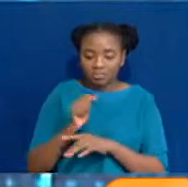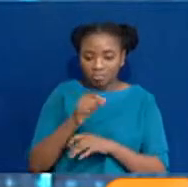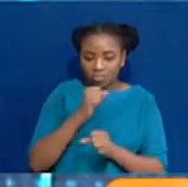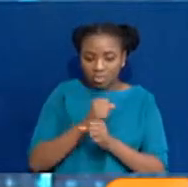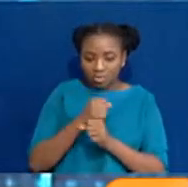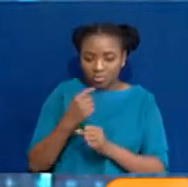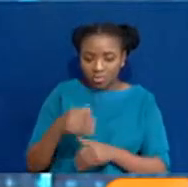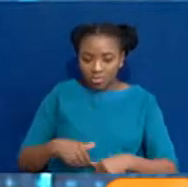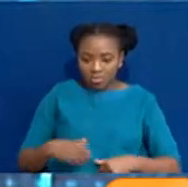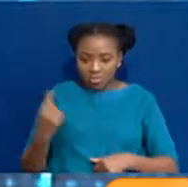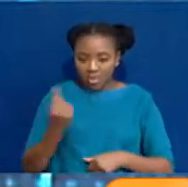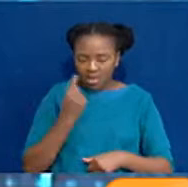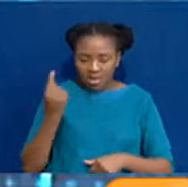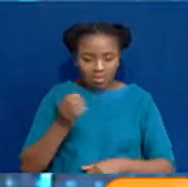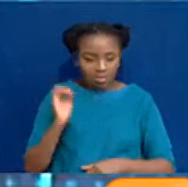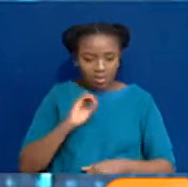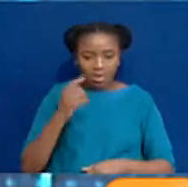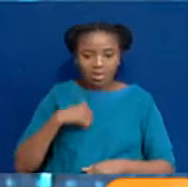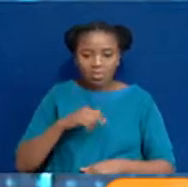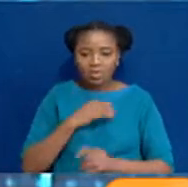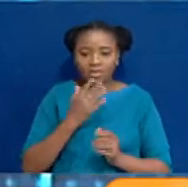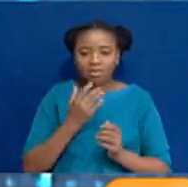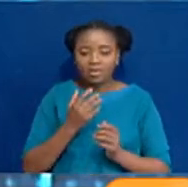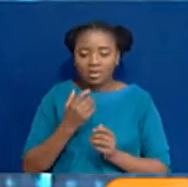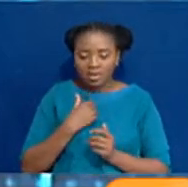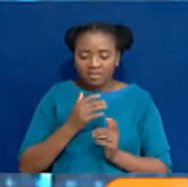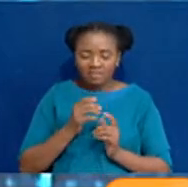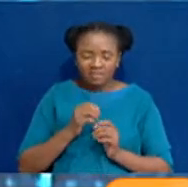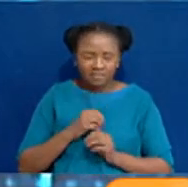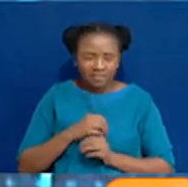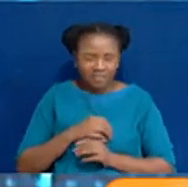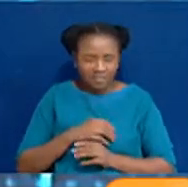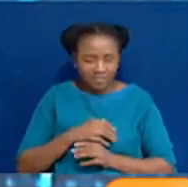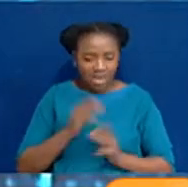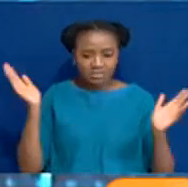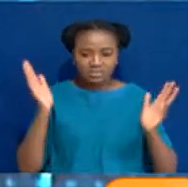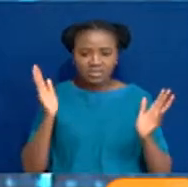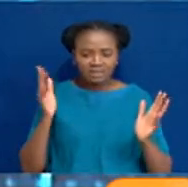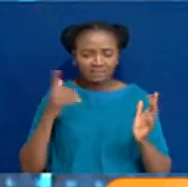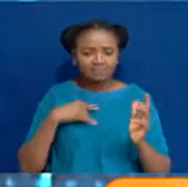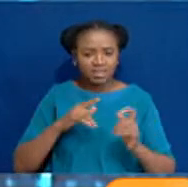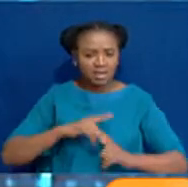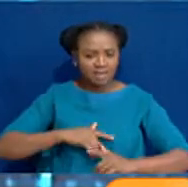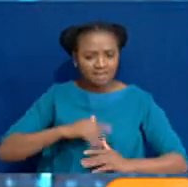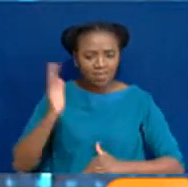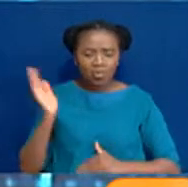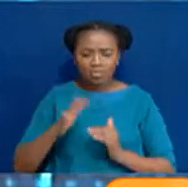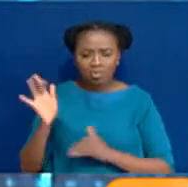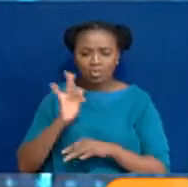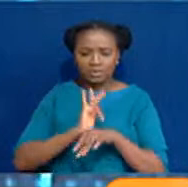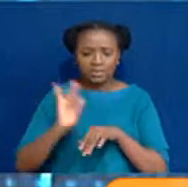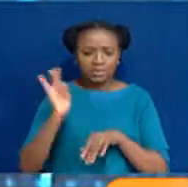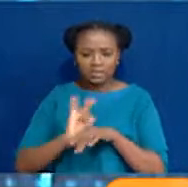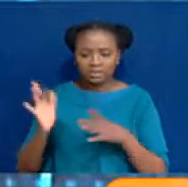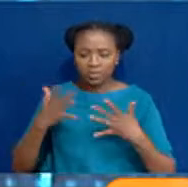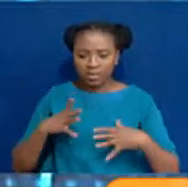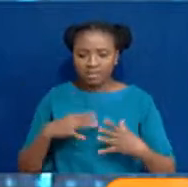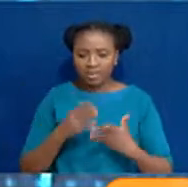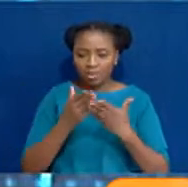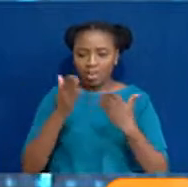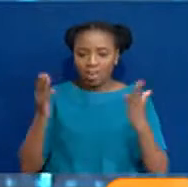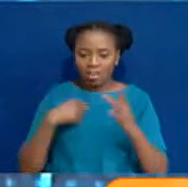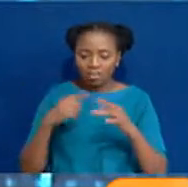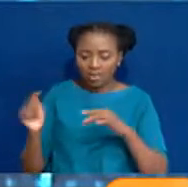a program through which we are going to have massive sensitization of the public as far as this digitalization agenda is concerned. Basic